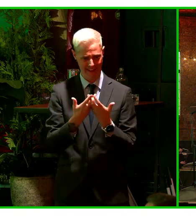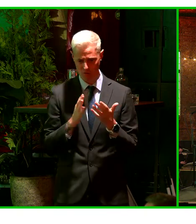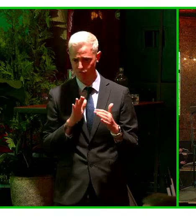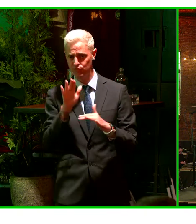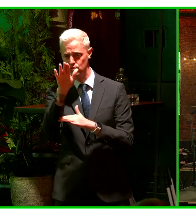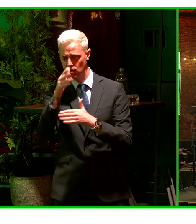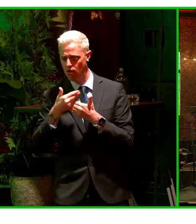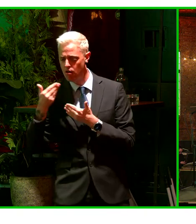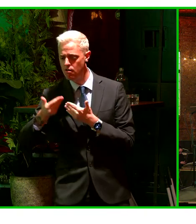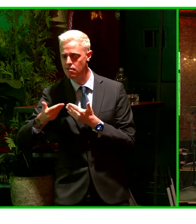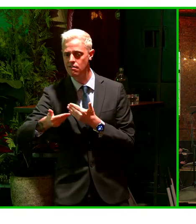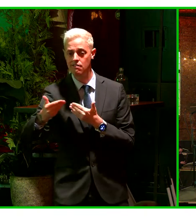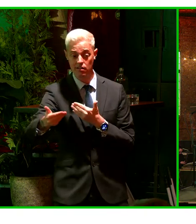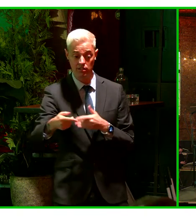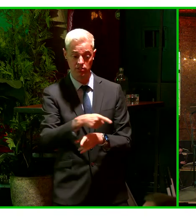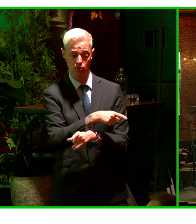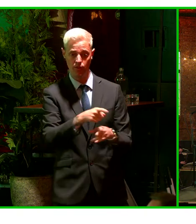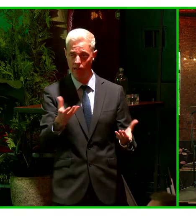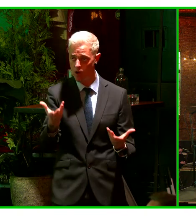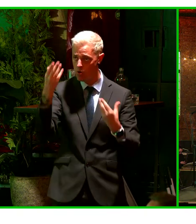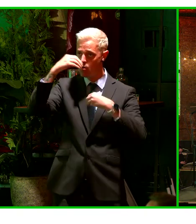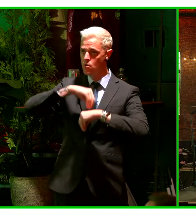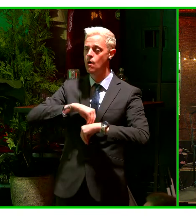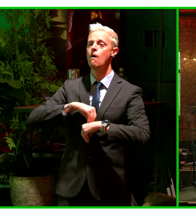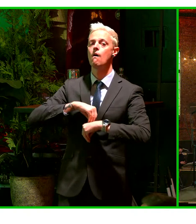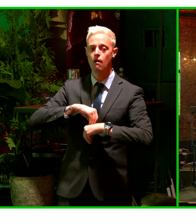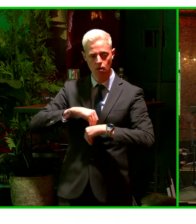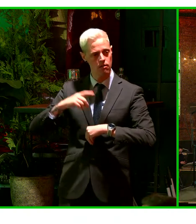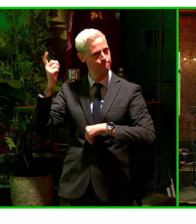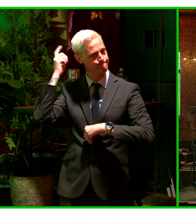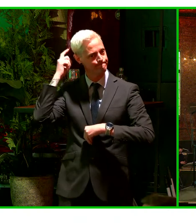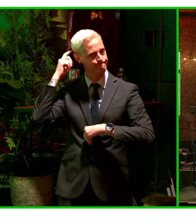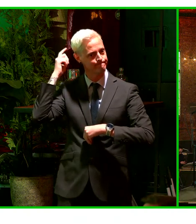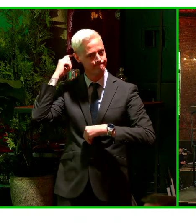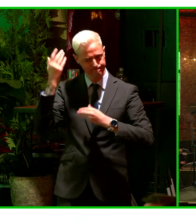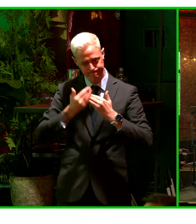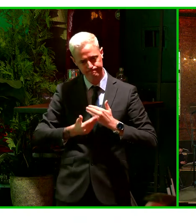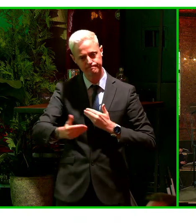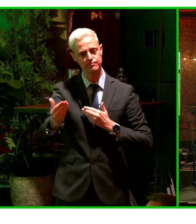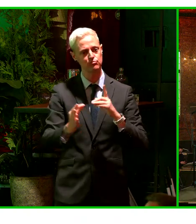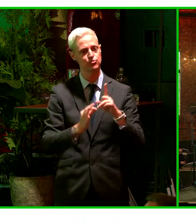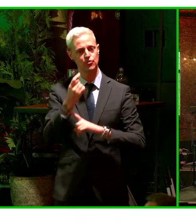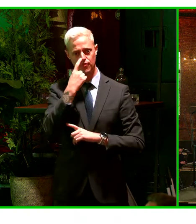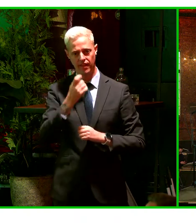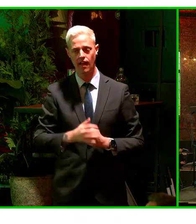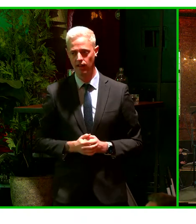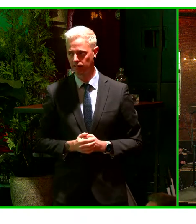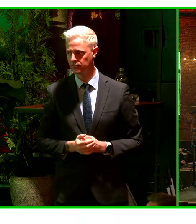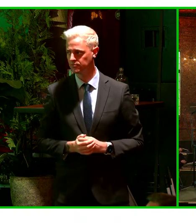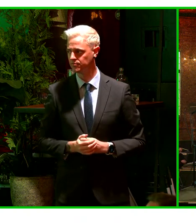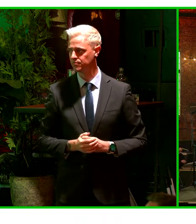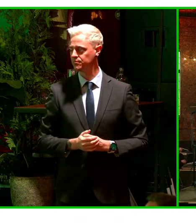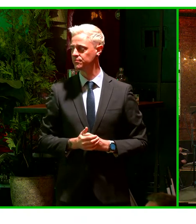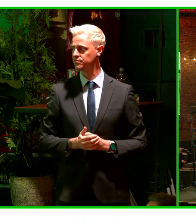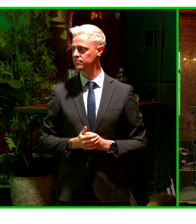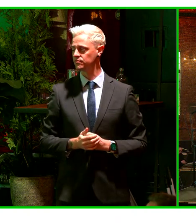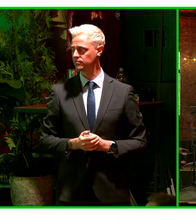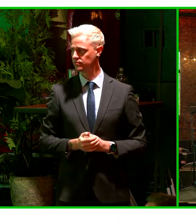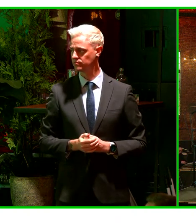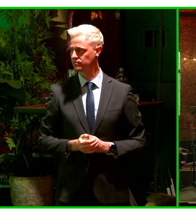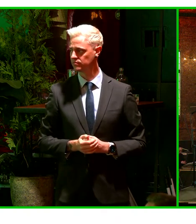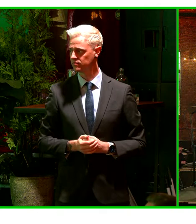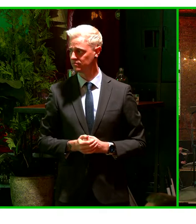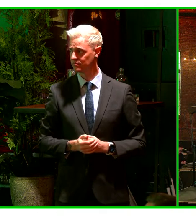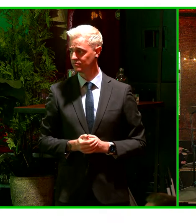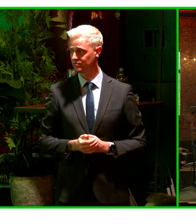know, creating a generation that's got a conscience about this, that's thinking about how they want to work. And then, of course, we've all got